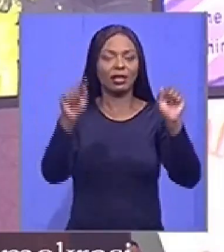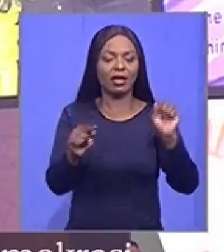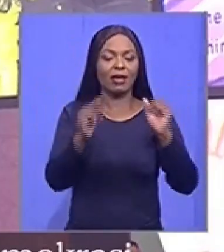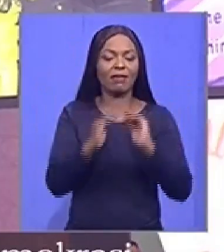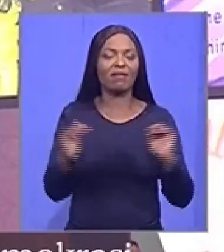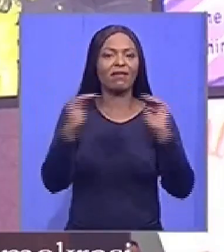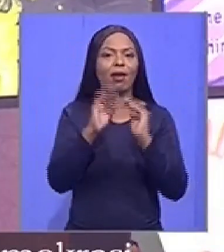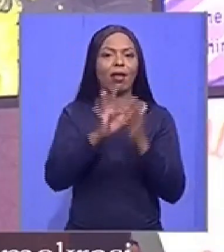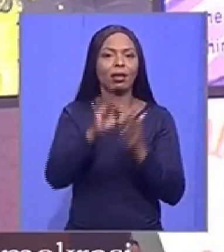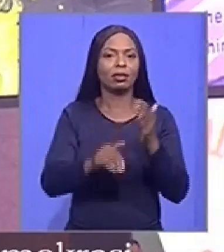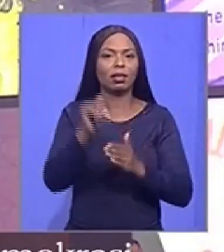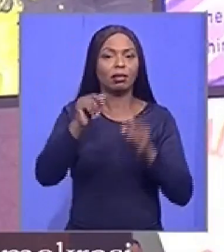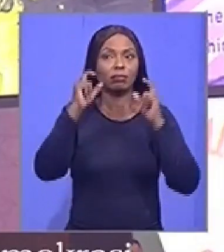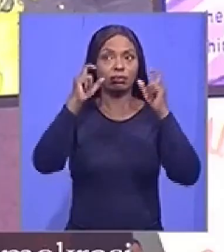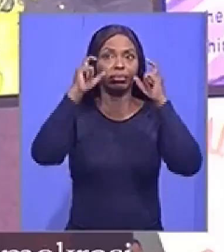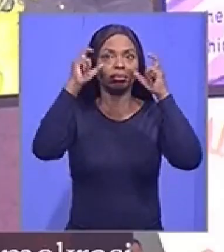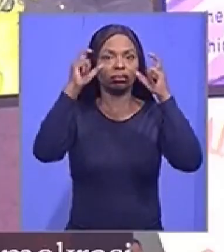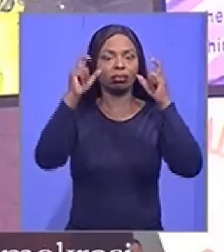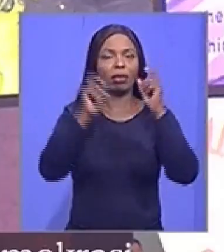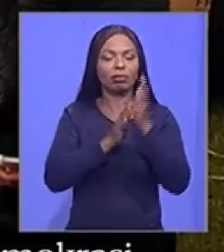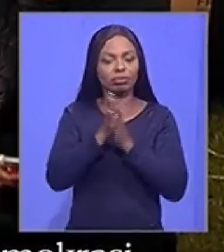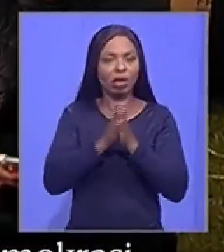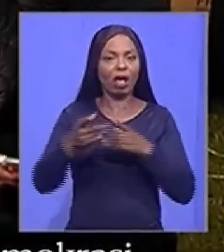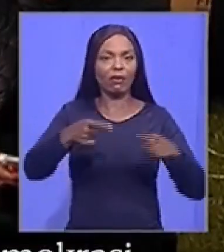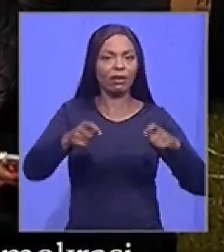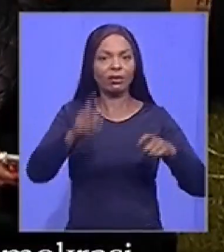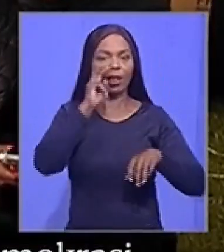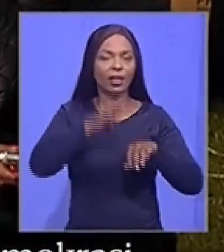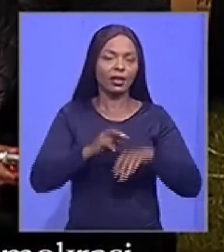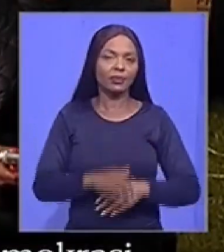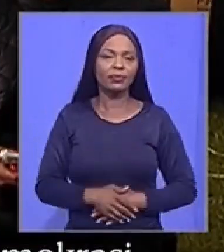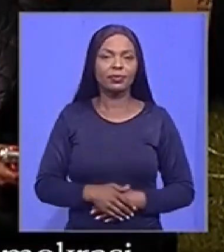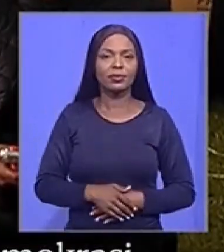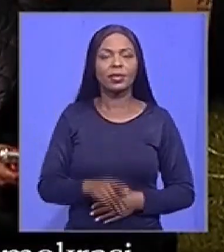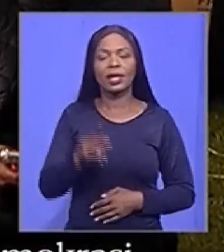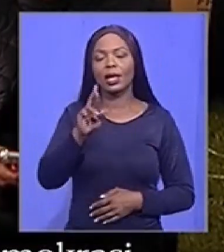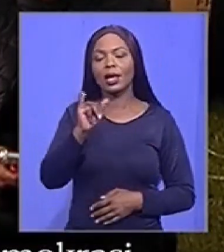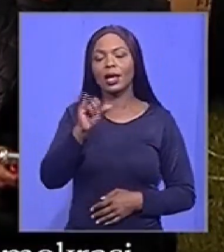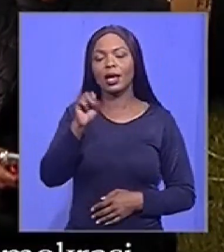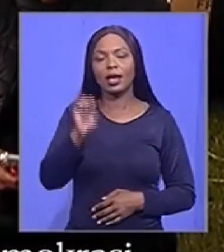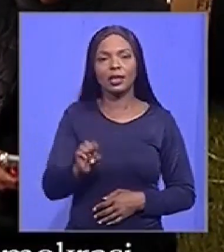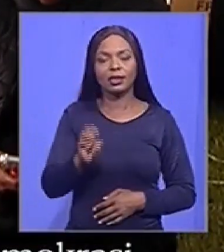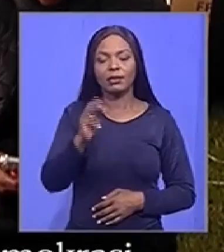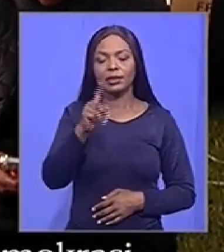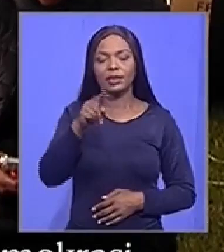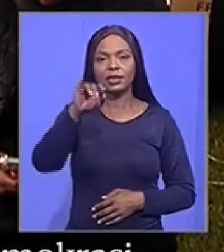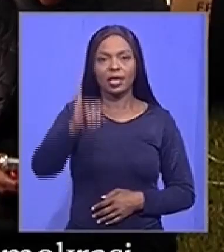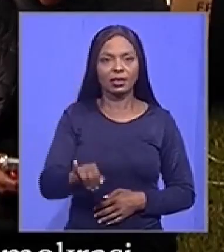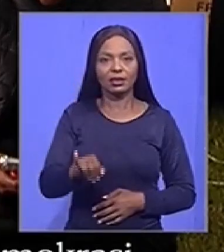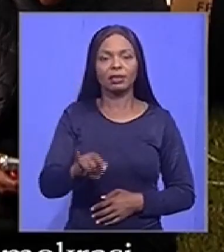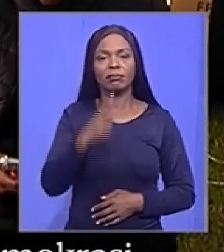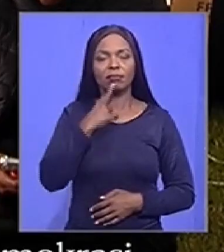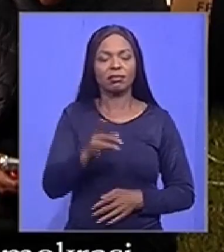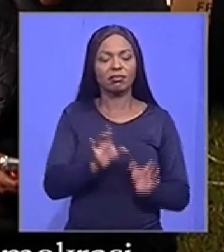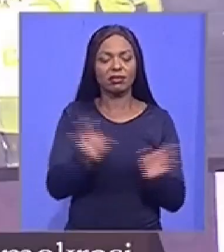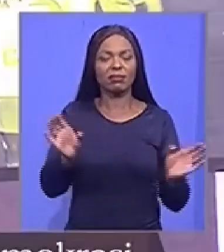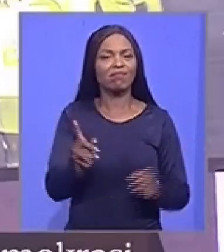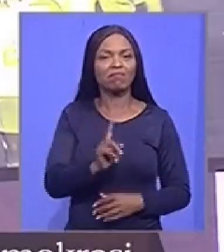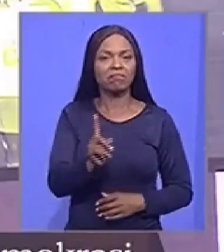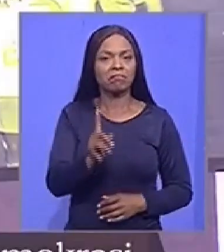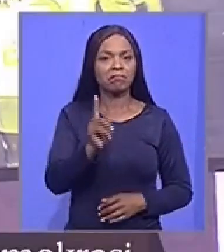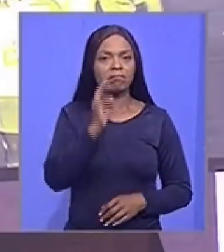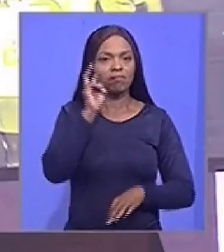must remain vigilant and proactive. Rise Mzansi e itlamile ka go arogana tshedimosetso e leng boammaruri.